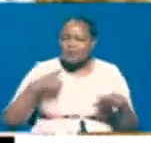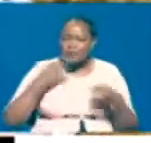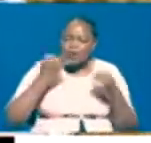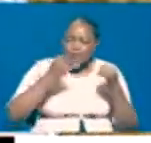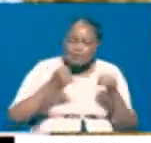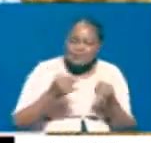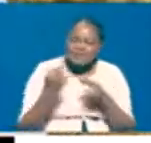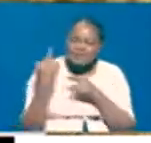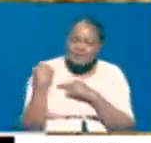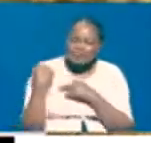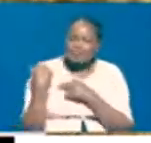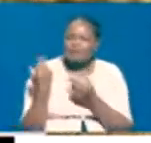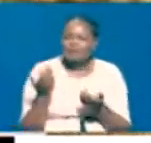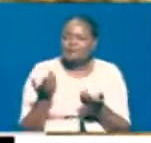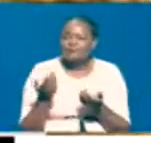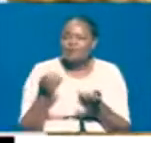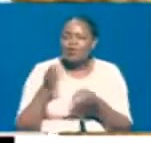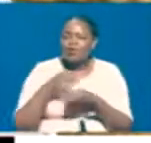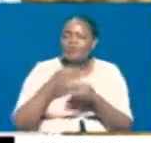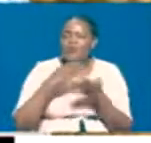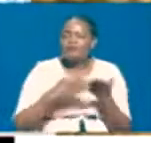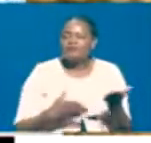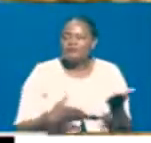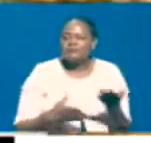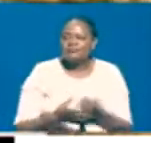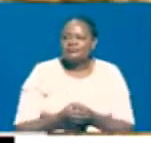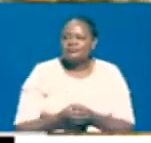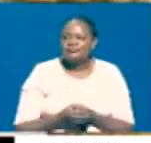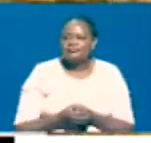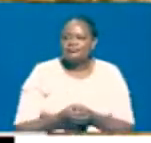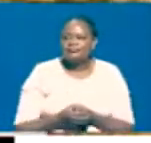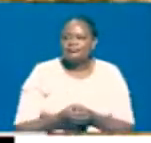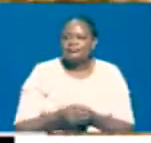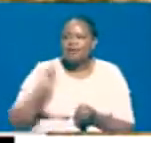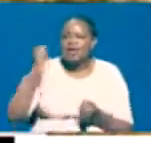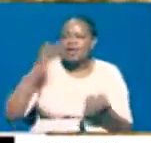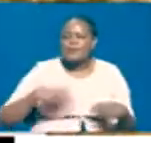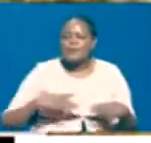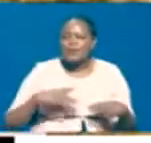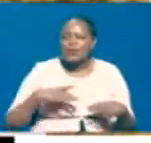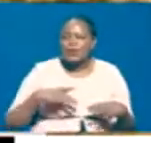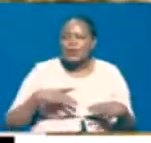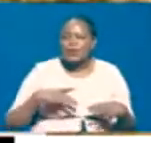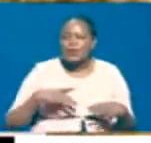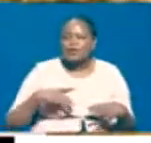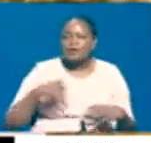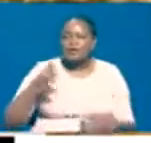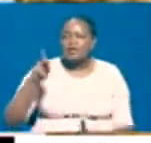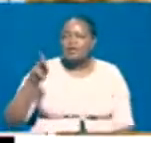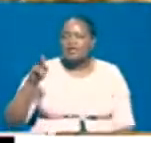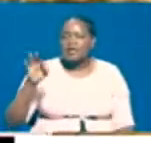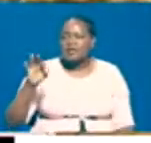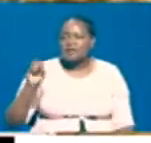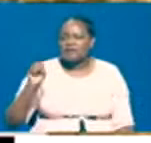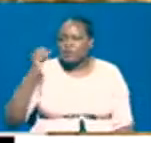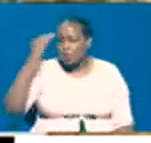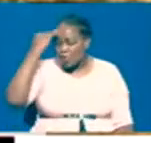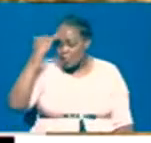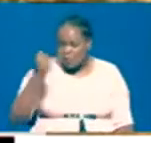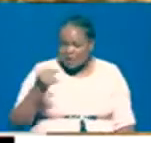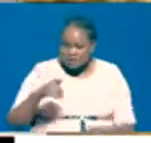mandate on behalf, who implements the policy on behalf of Kenyans is the Kenya Forest Service, because it is the